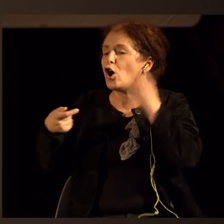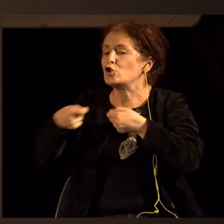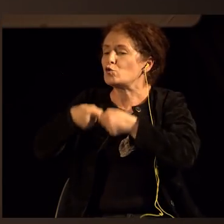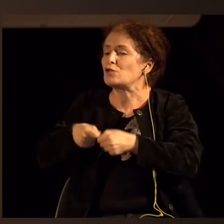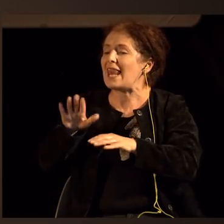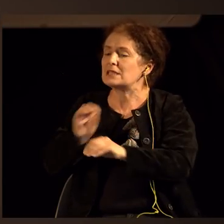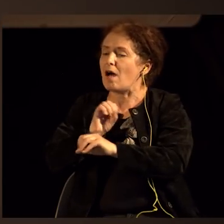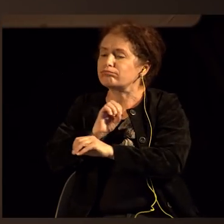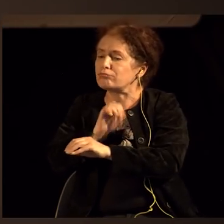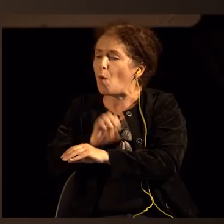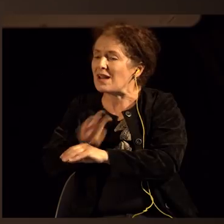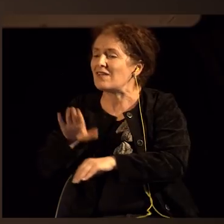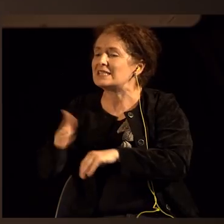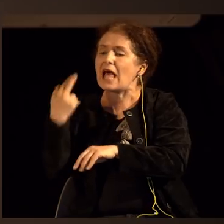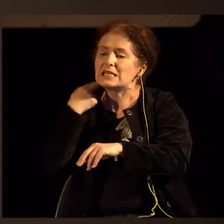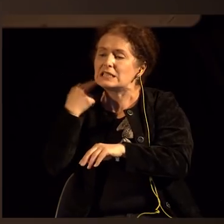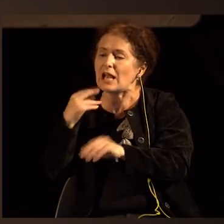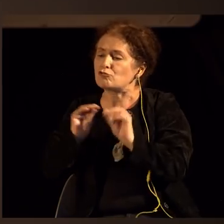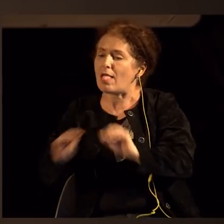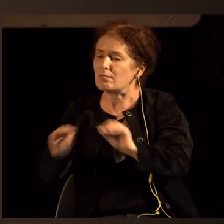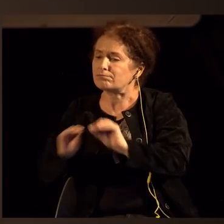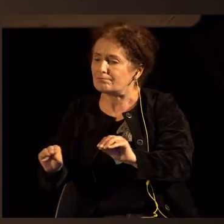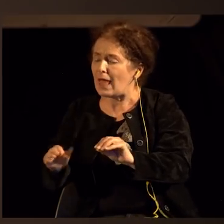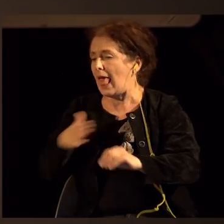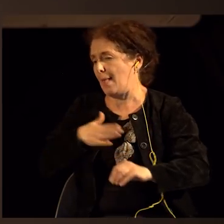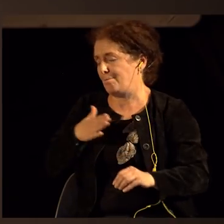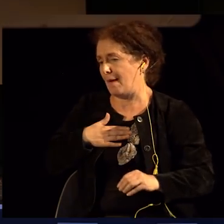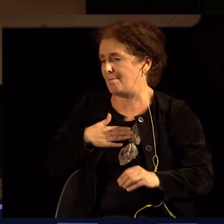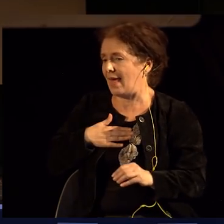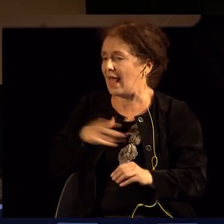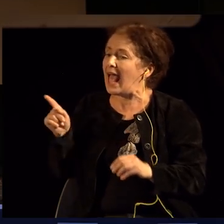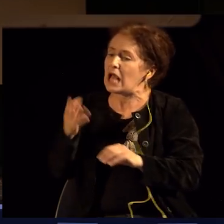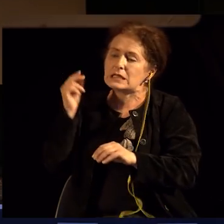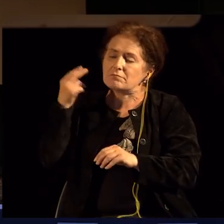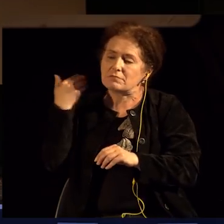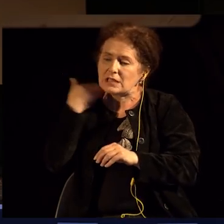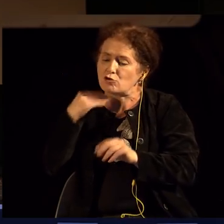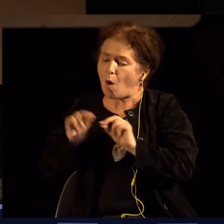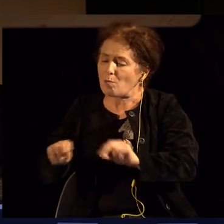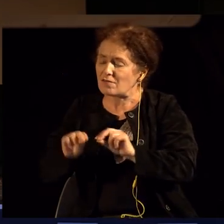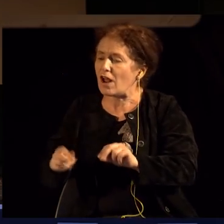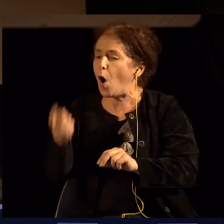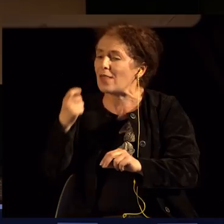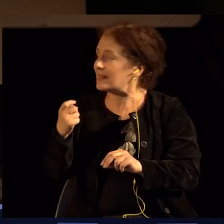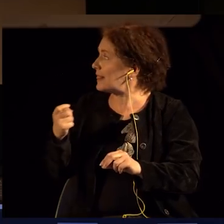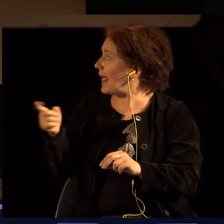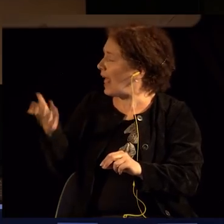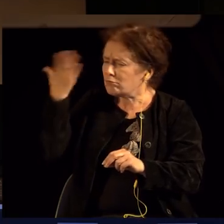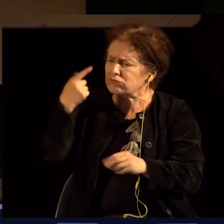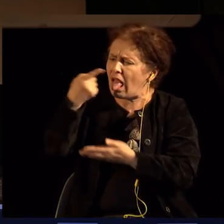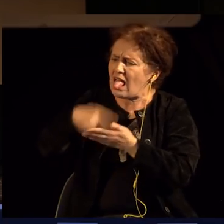working with sex education in Sweden since the 30s. That's our founder up there on the bottom